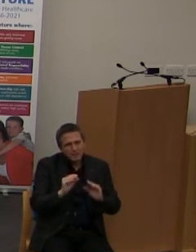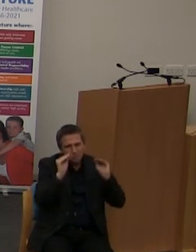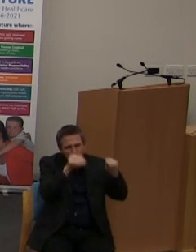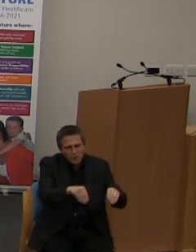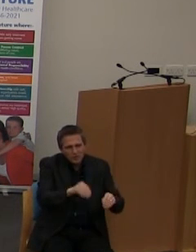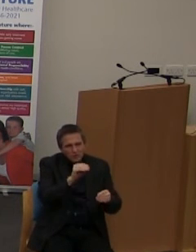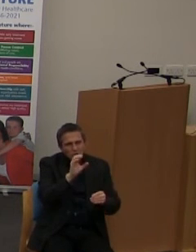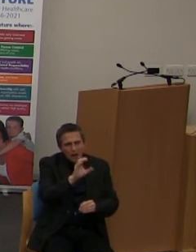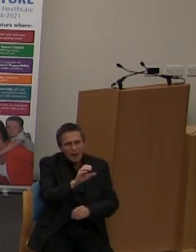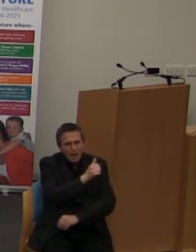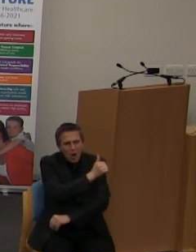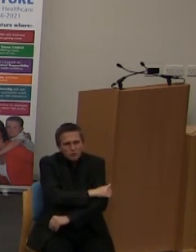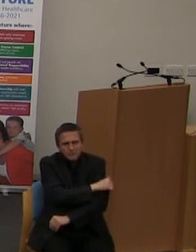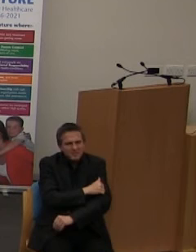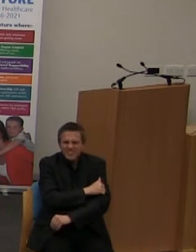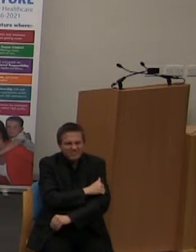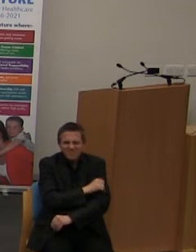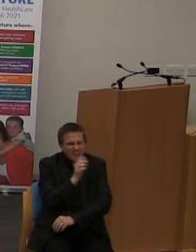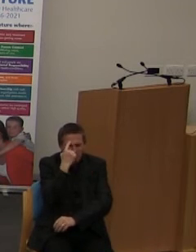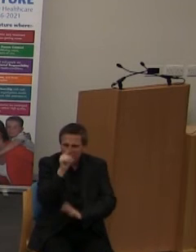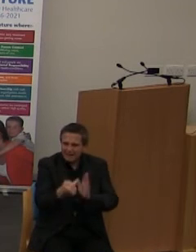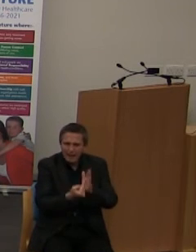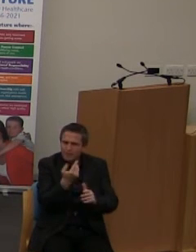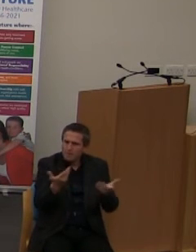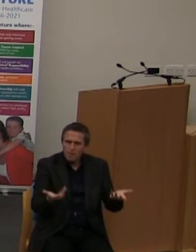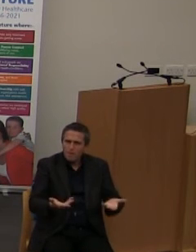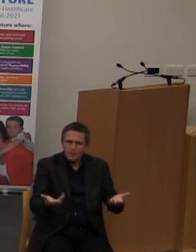would be something that would be very challenging for us at the moment.